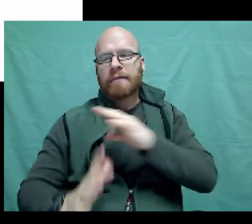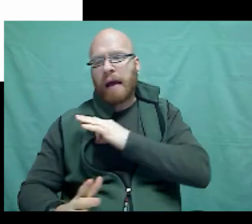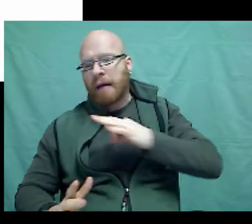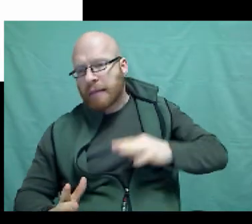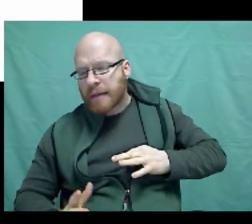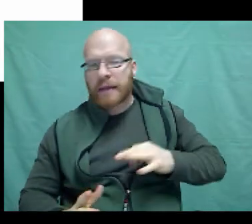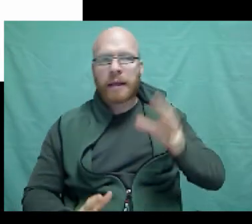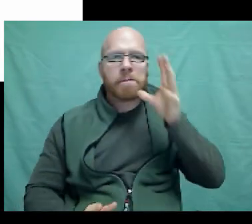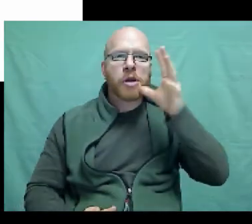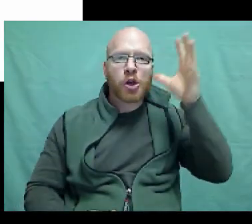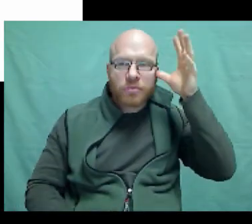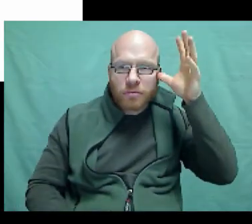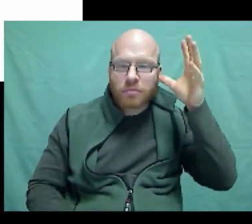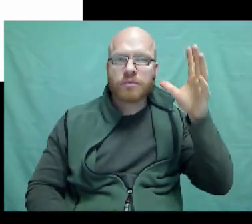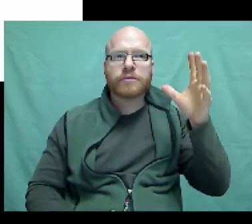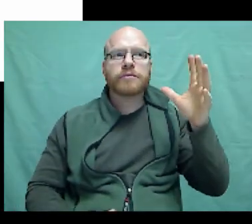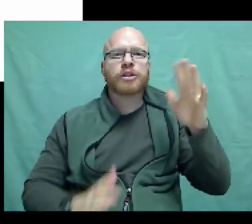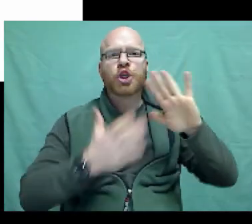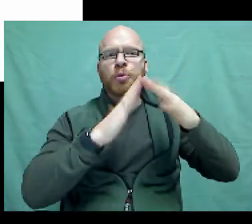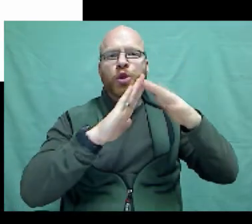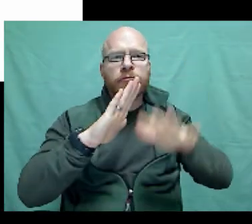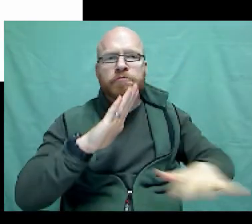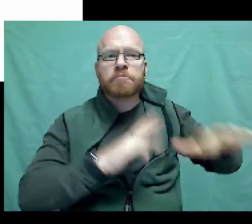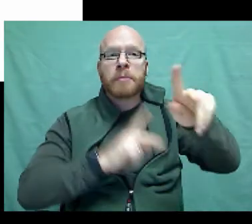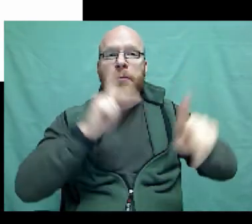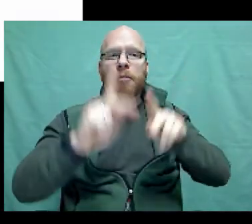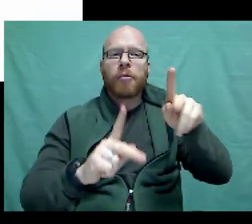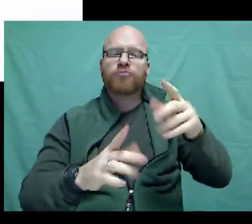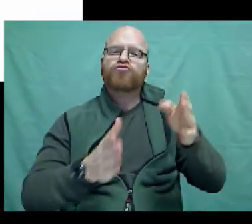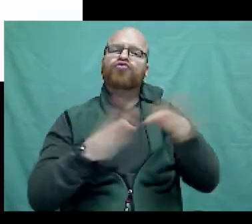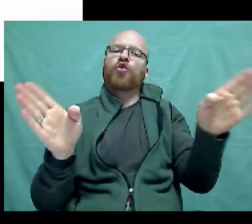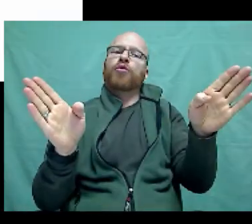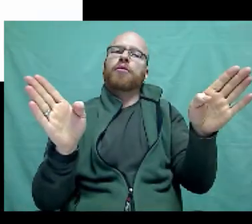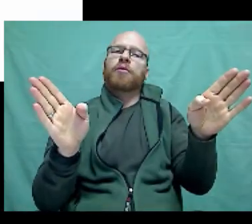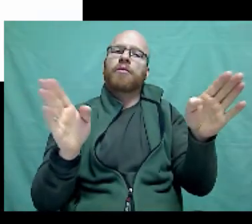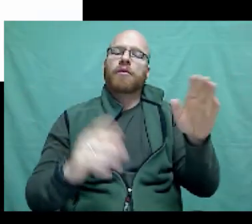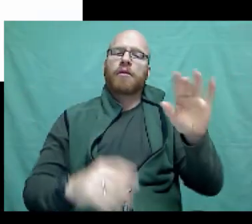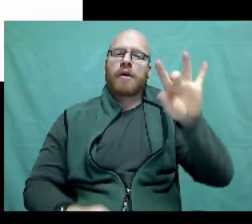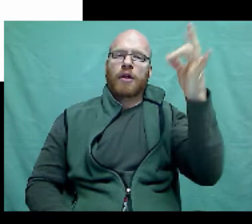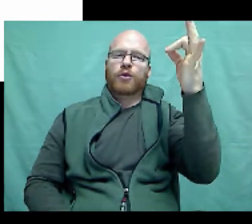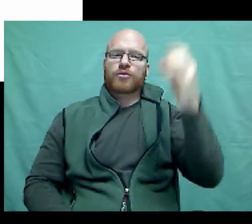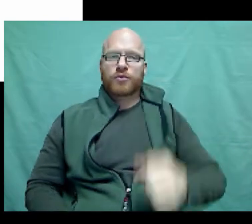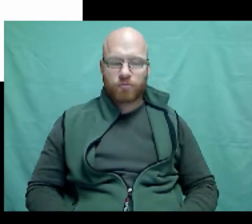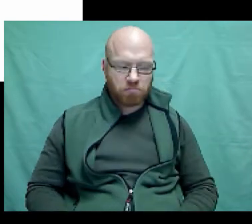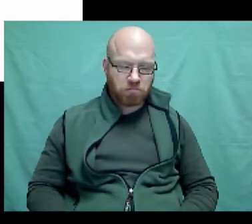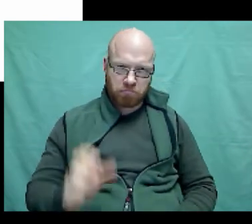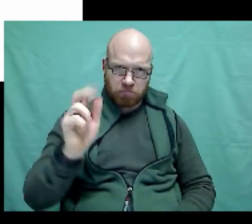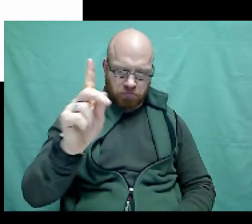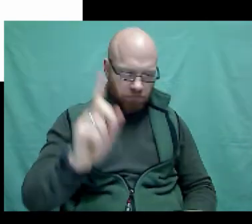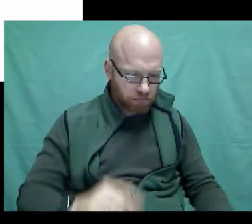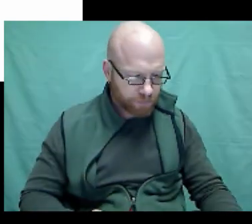meaning faculty members, parents, community members, general admission was $8.